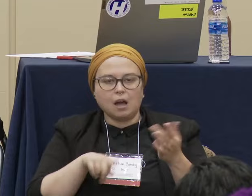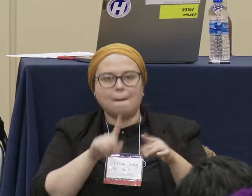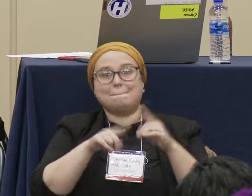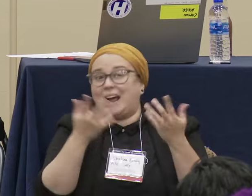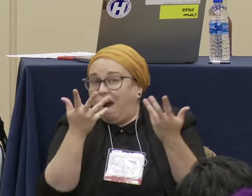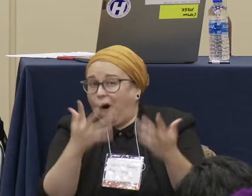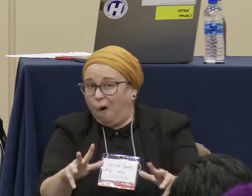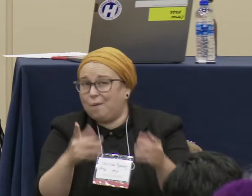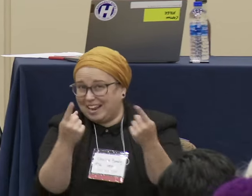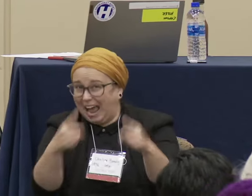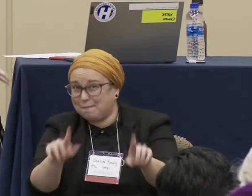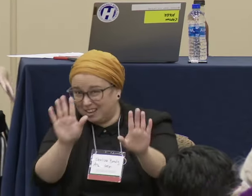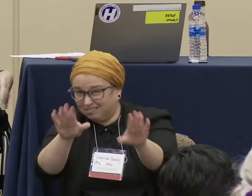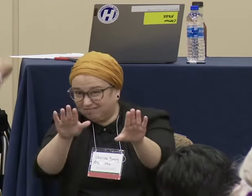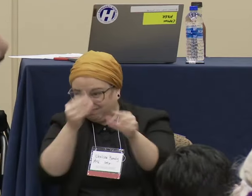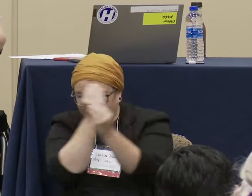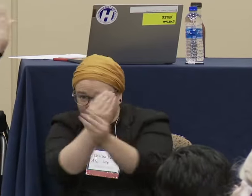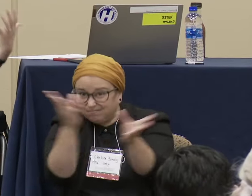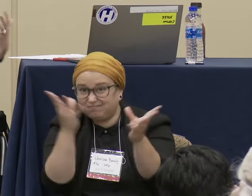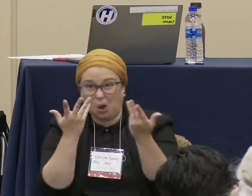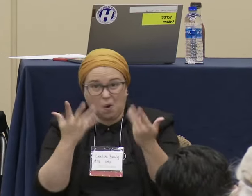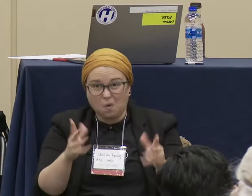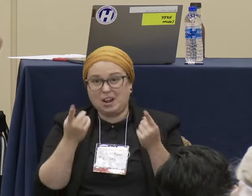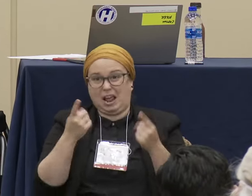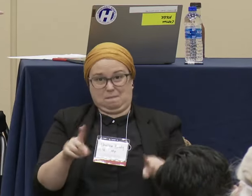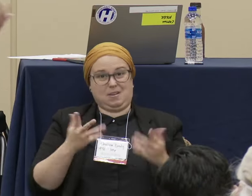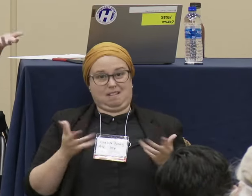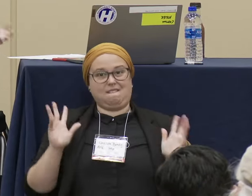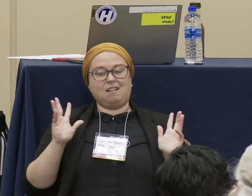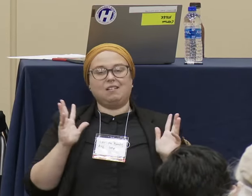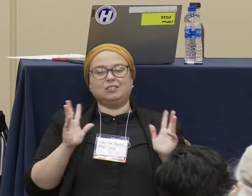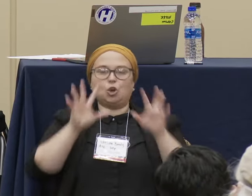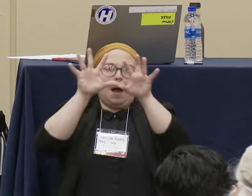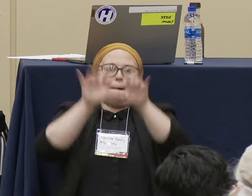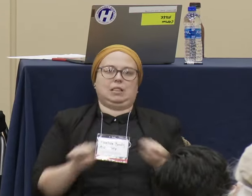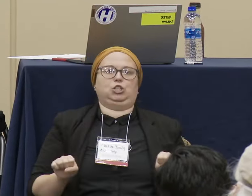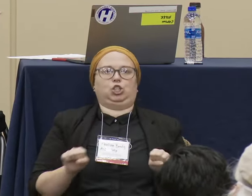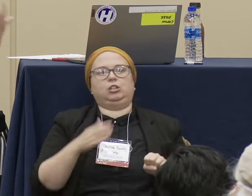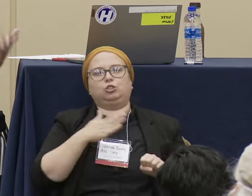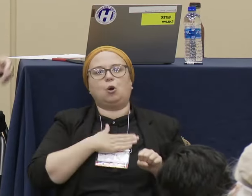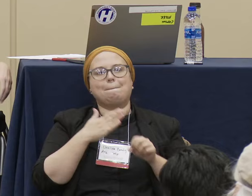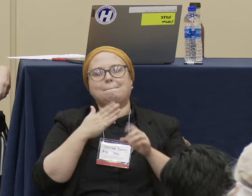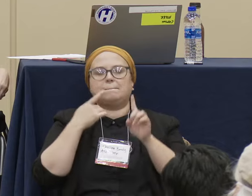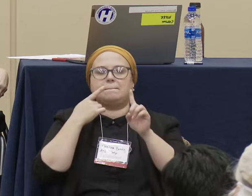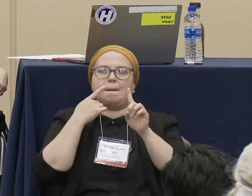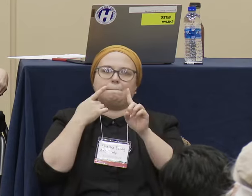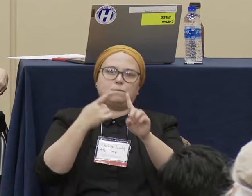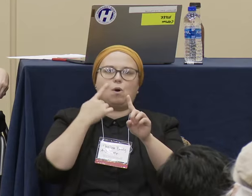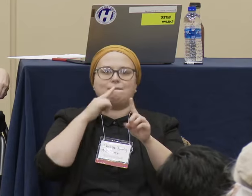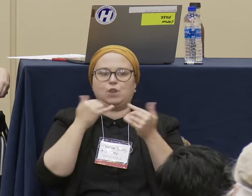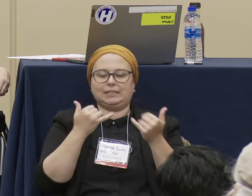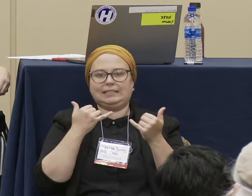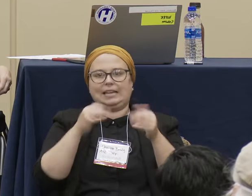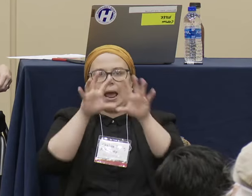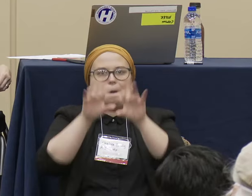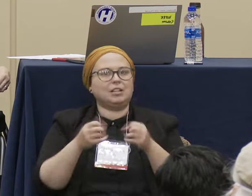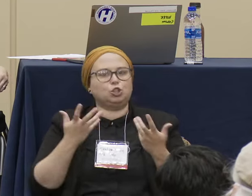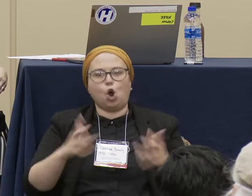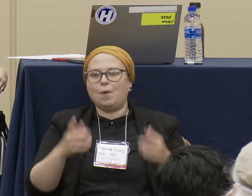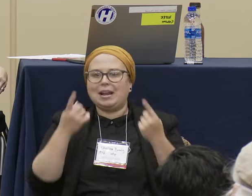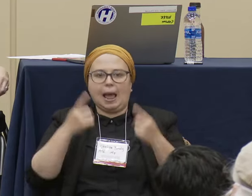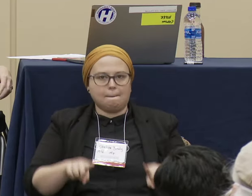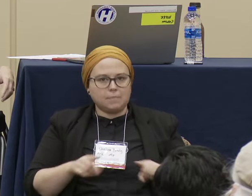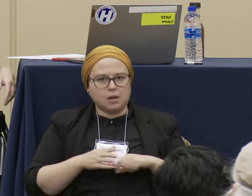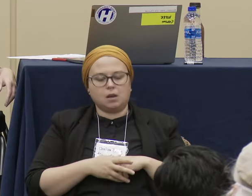Spoiler. So abolition, this is like my whole point, one of my points for today, abolition already happened. And it happened